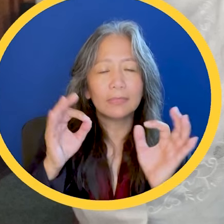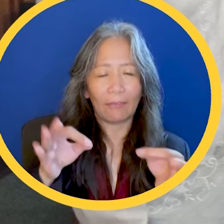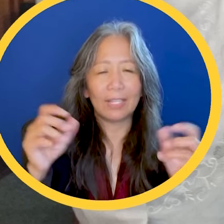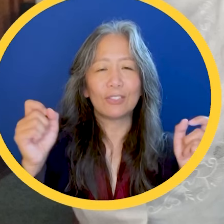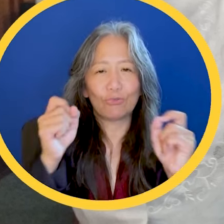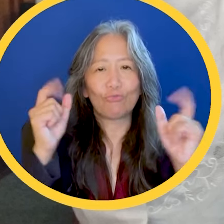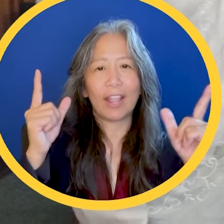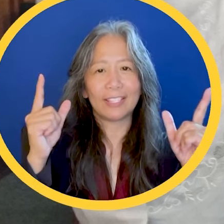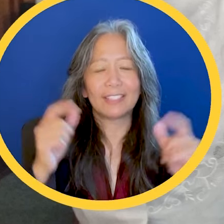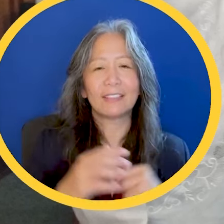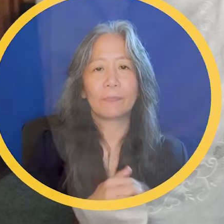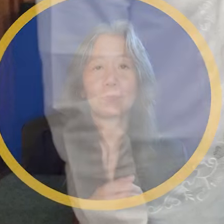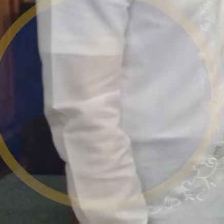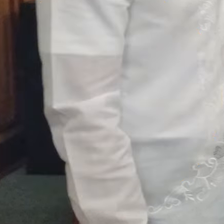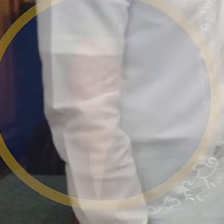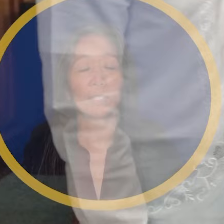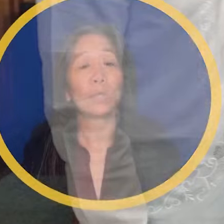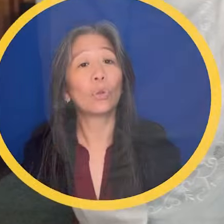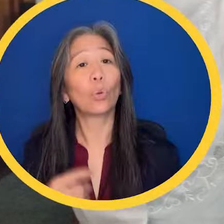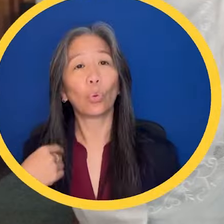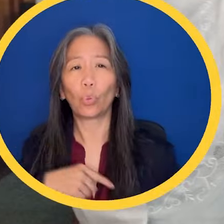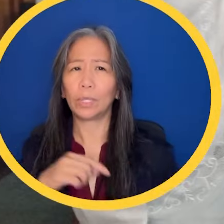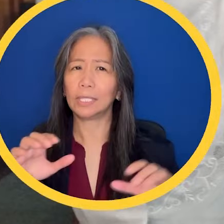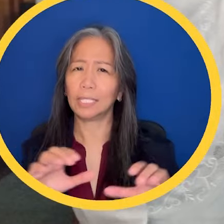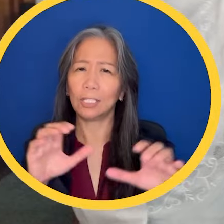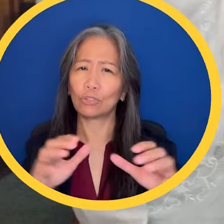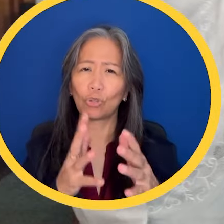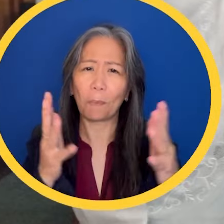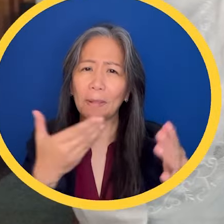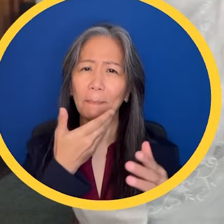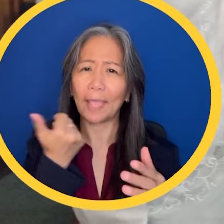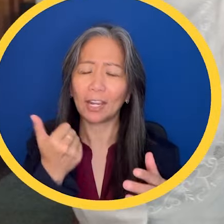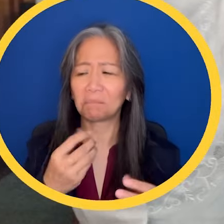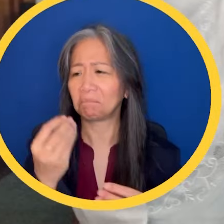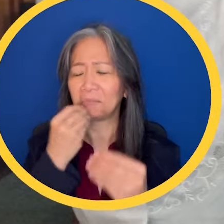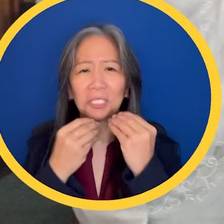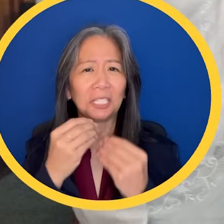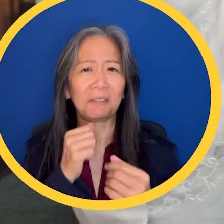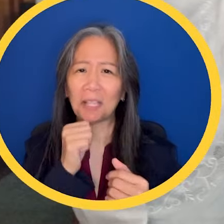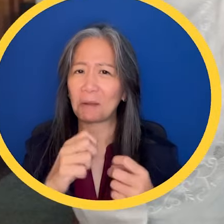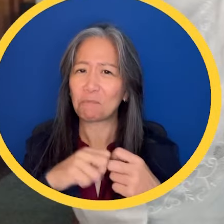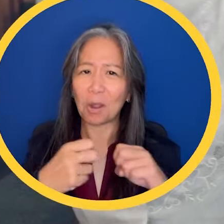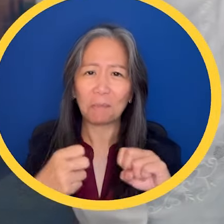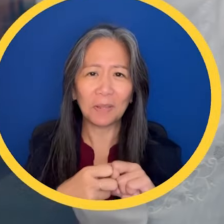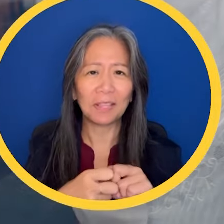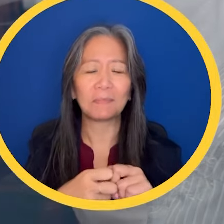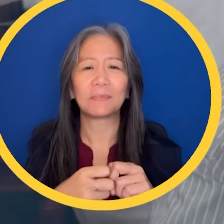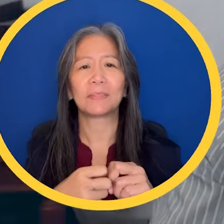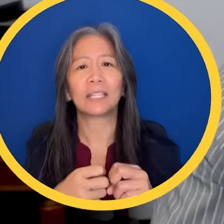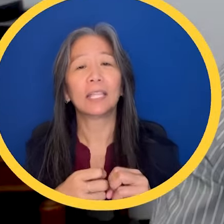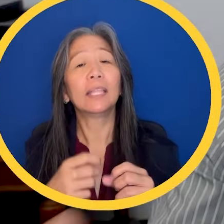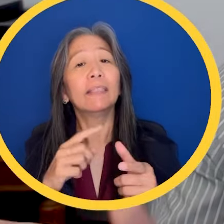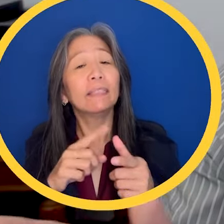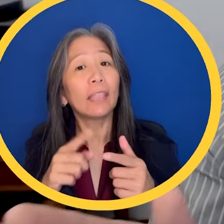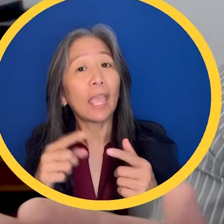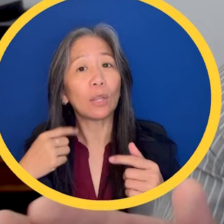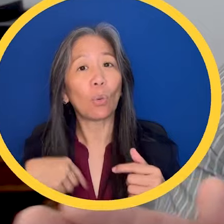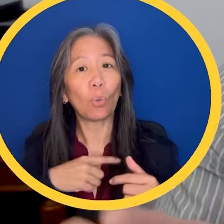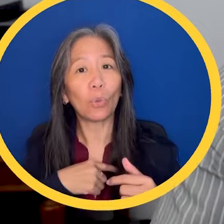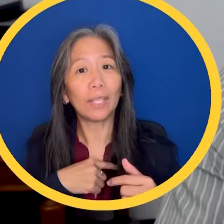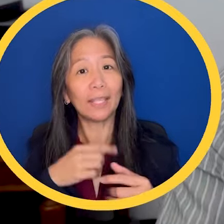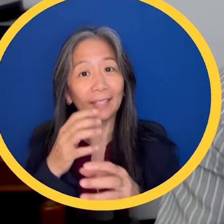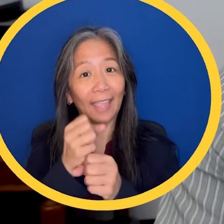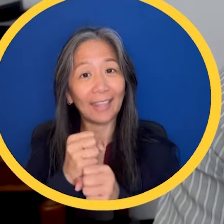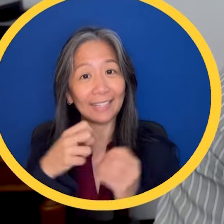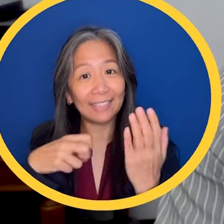was definitely a surprise. We did so much better. Eating wasn't a problem. And then we get